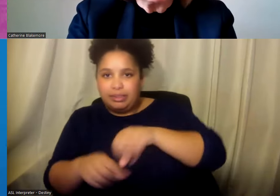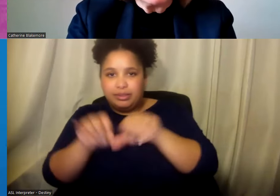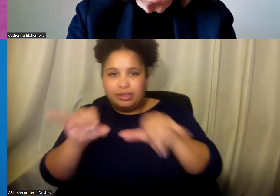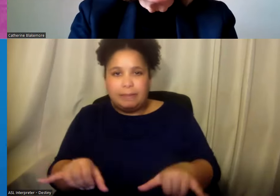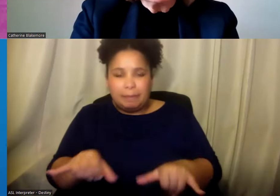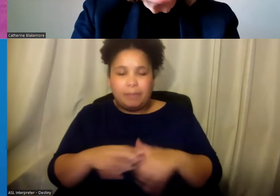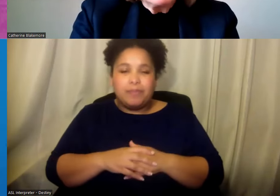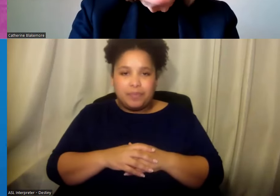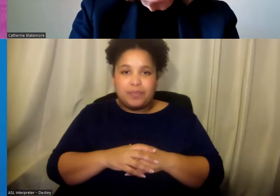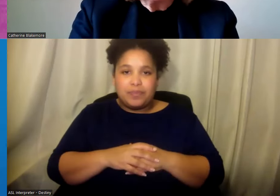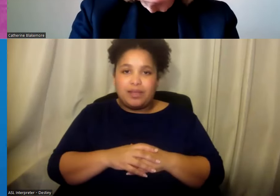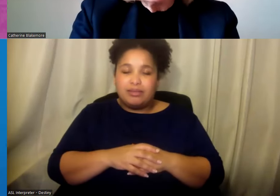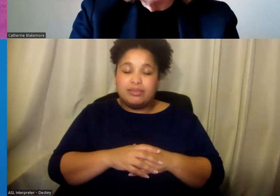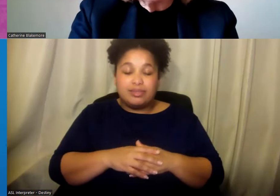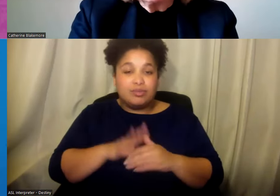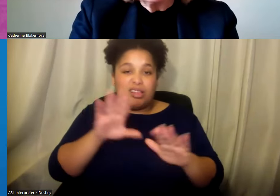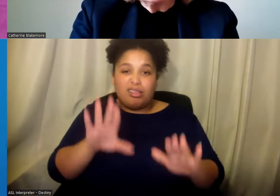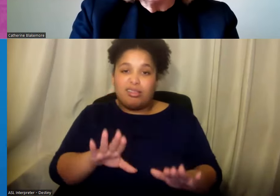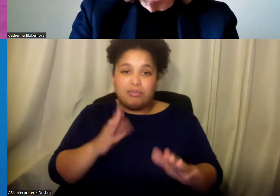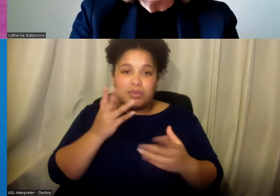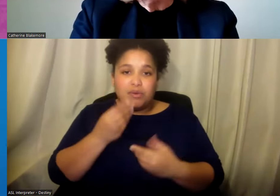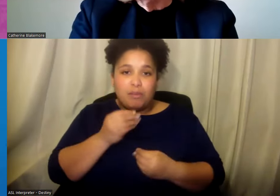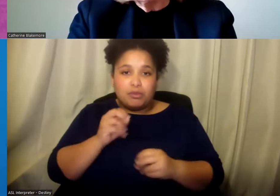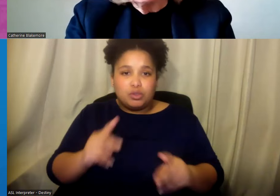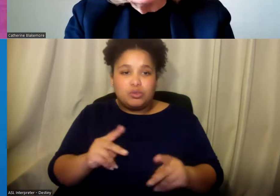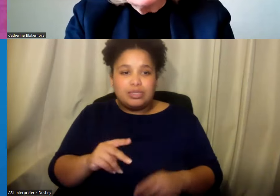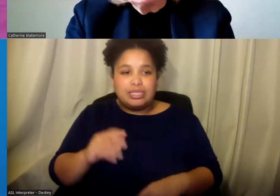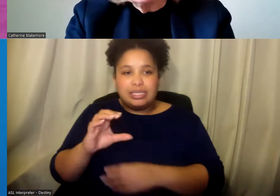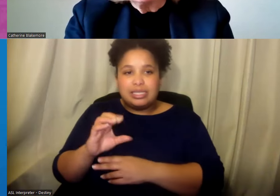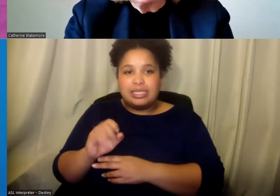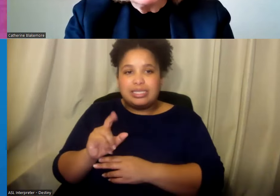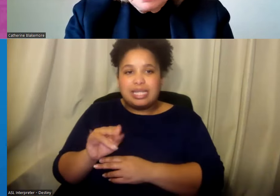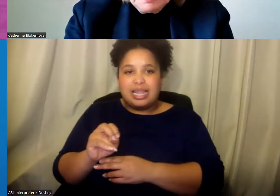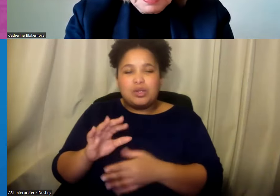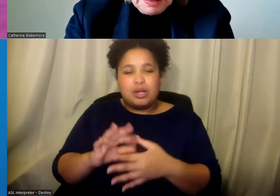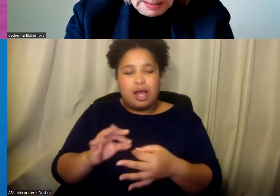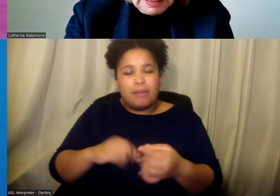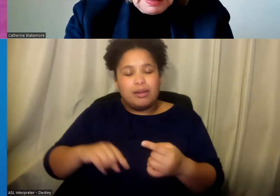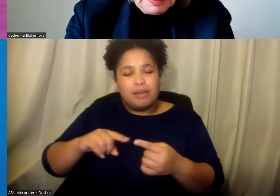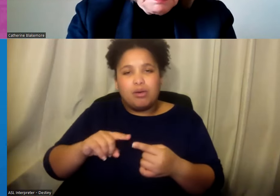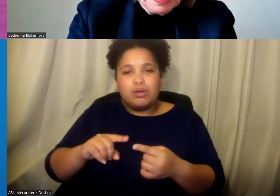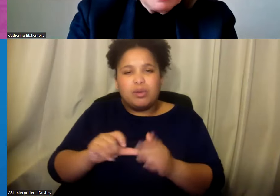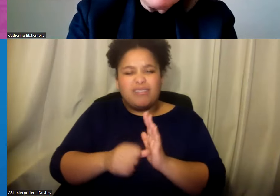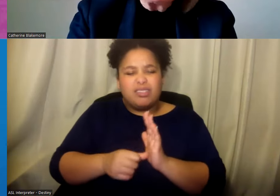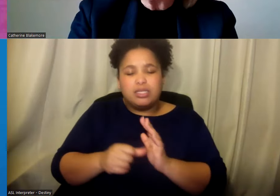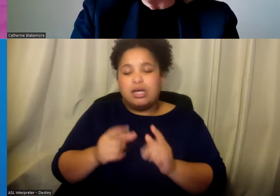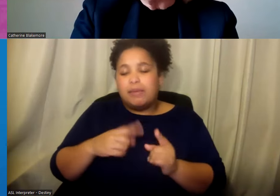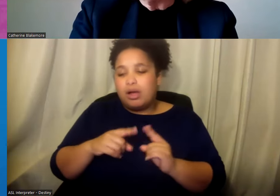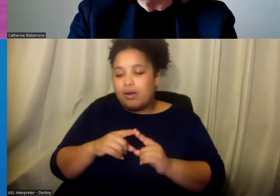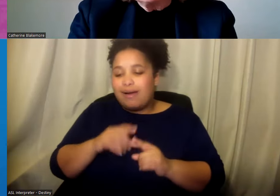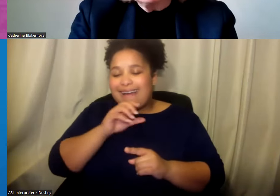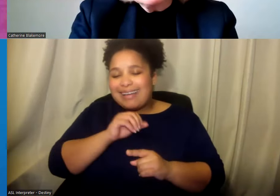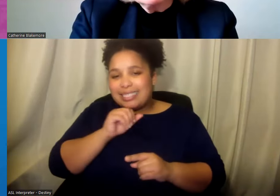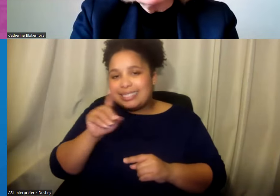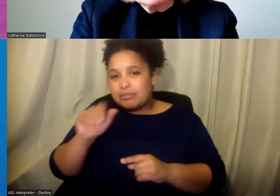lovely opportunity. And Celine, I just really wanted to call out sort of your comments about the Aging and